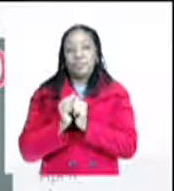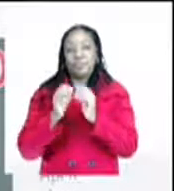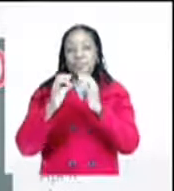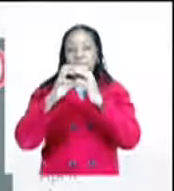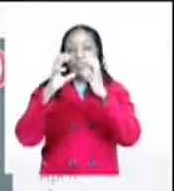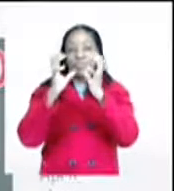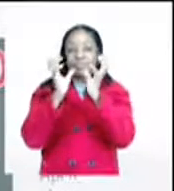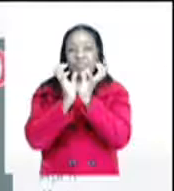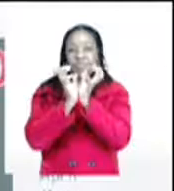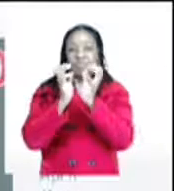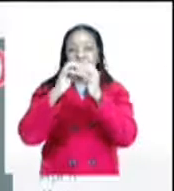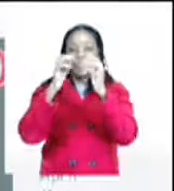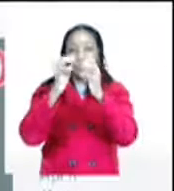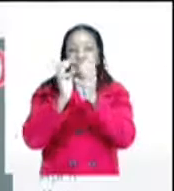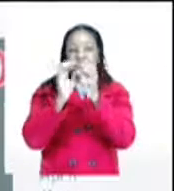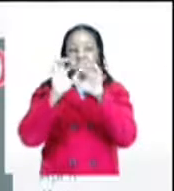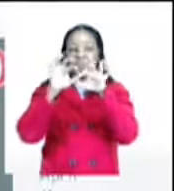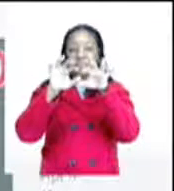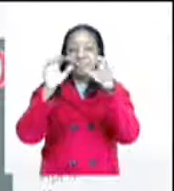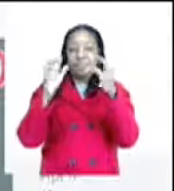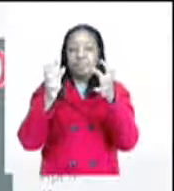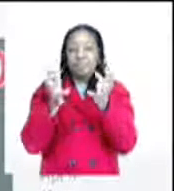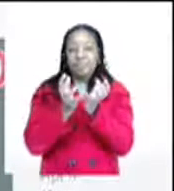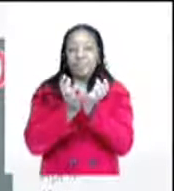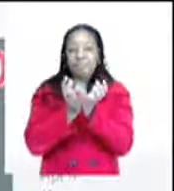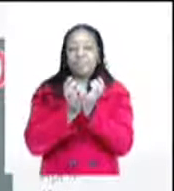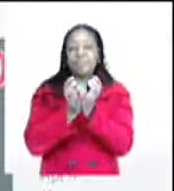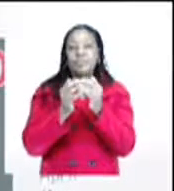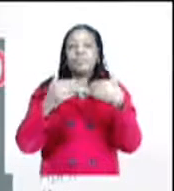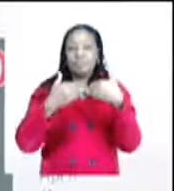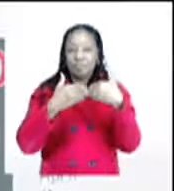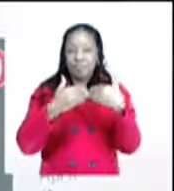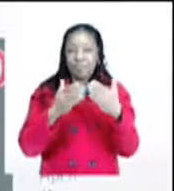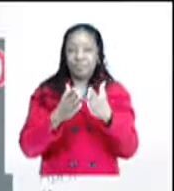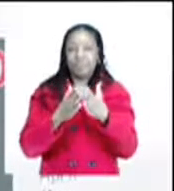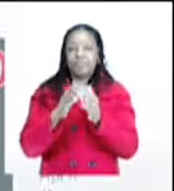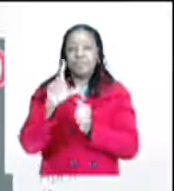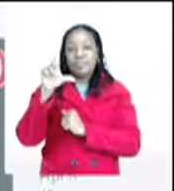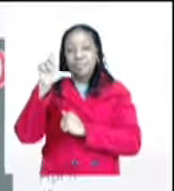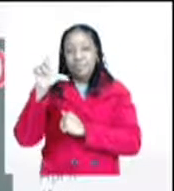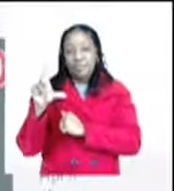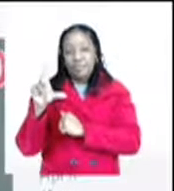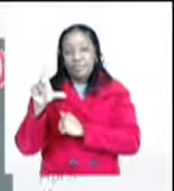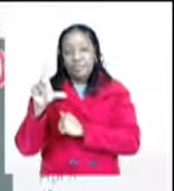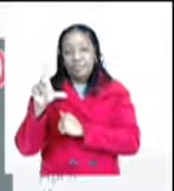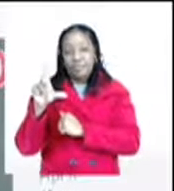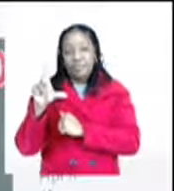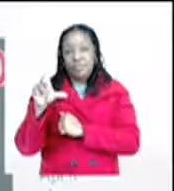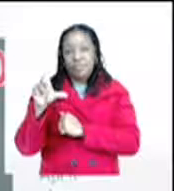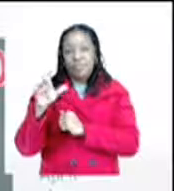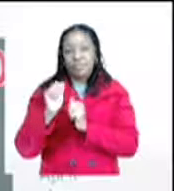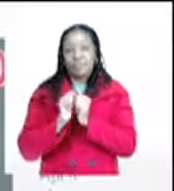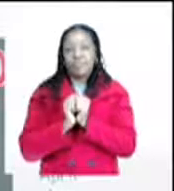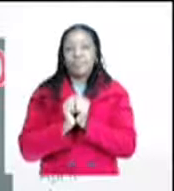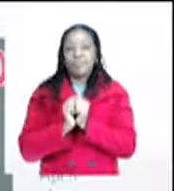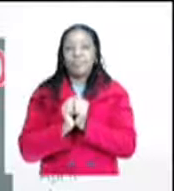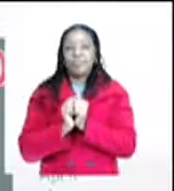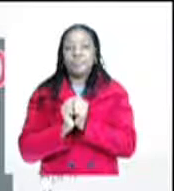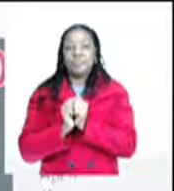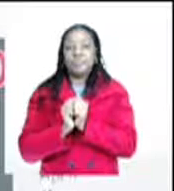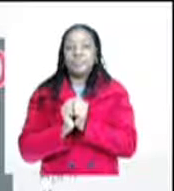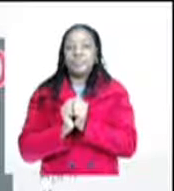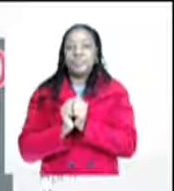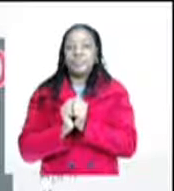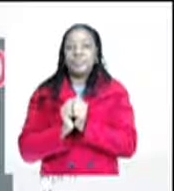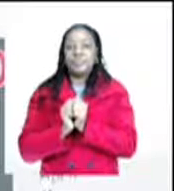It makes a L sound. Letter L as in light bulb.